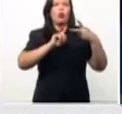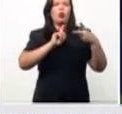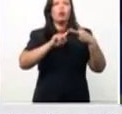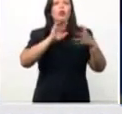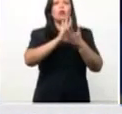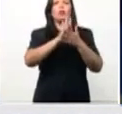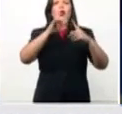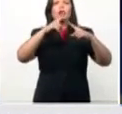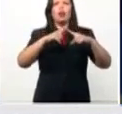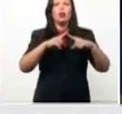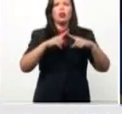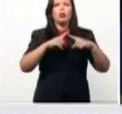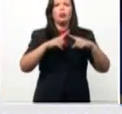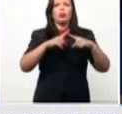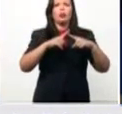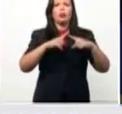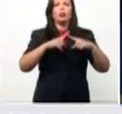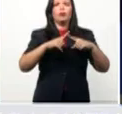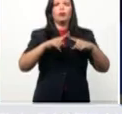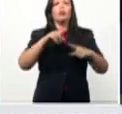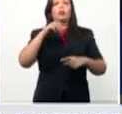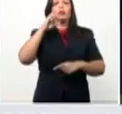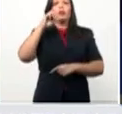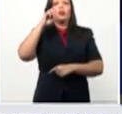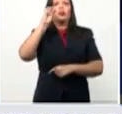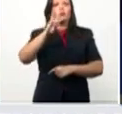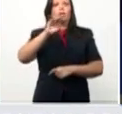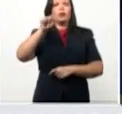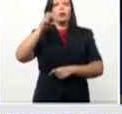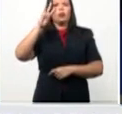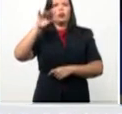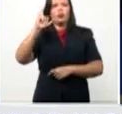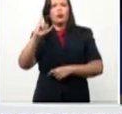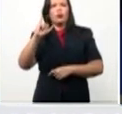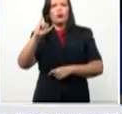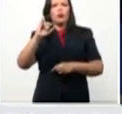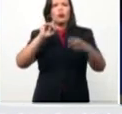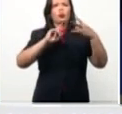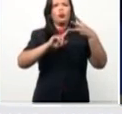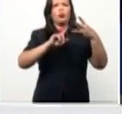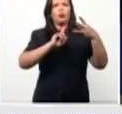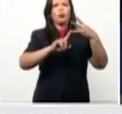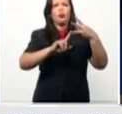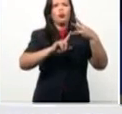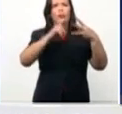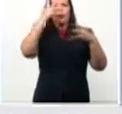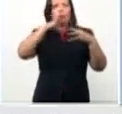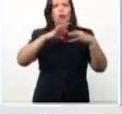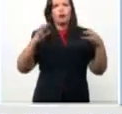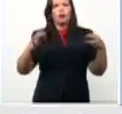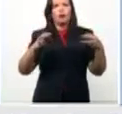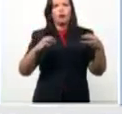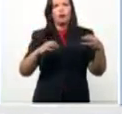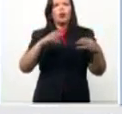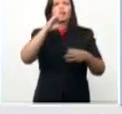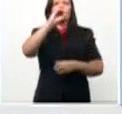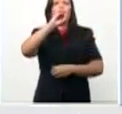Matanzas is in second place with 2.36, and Artemisa is in third place